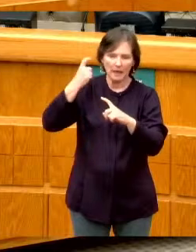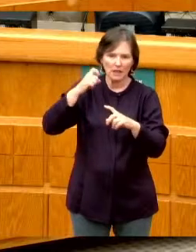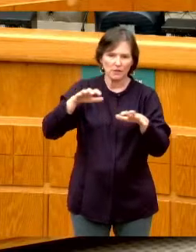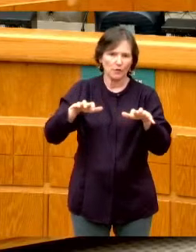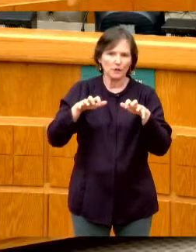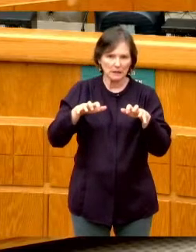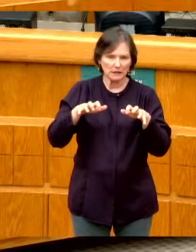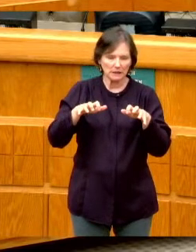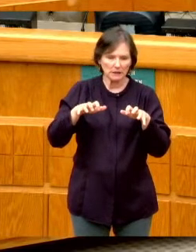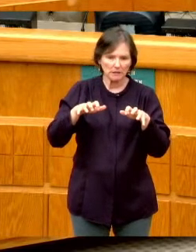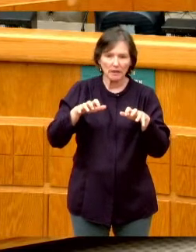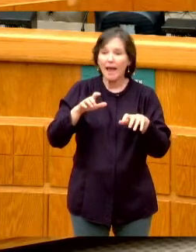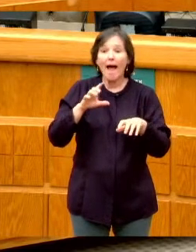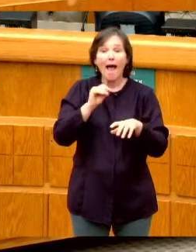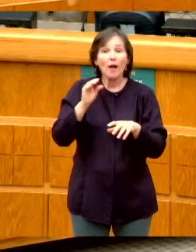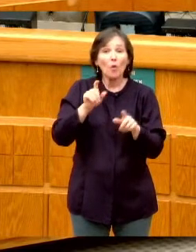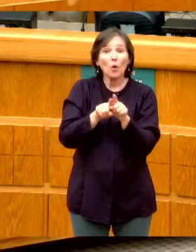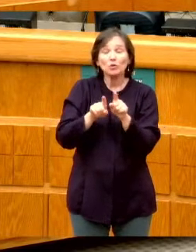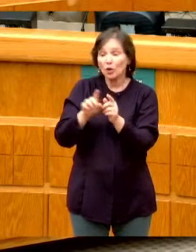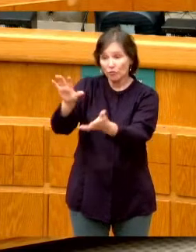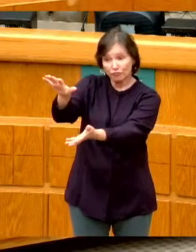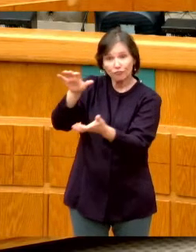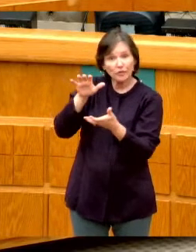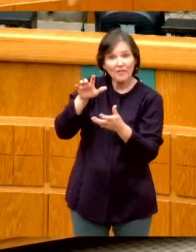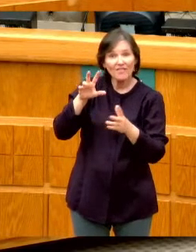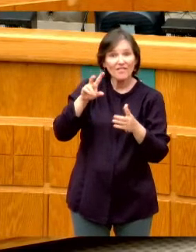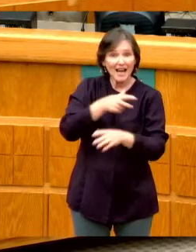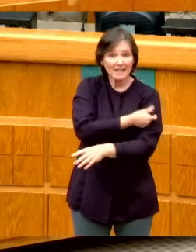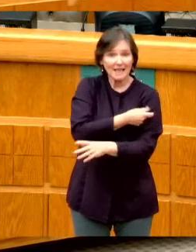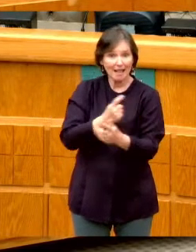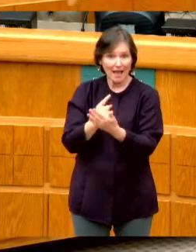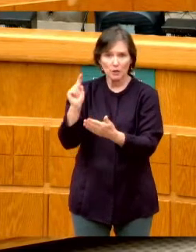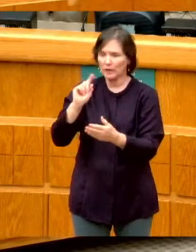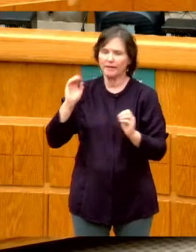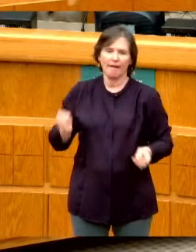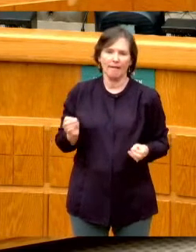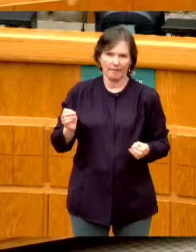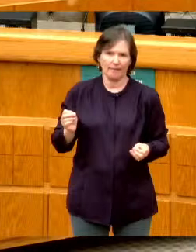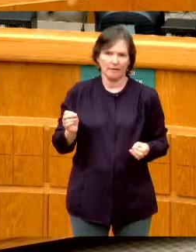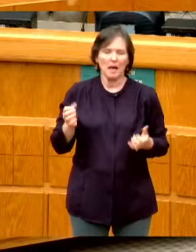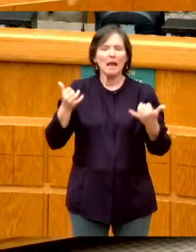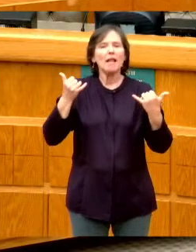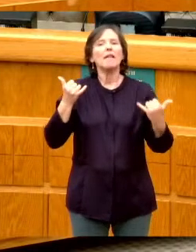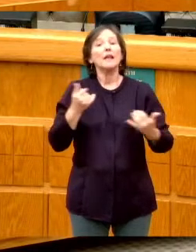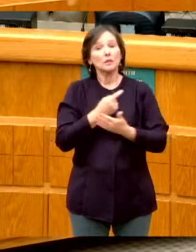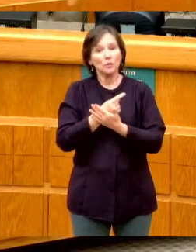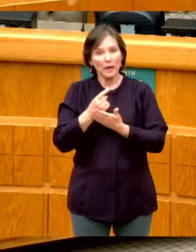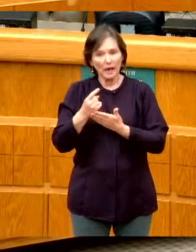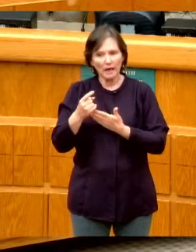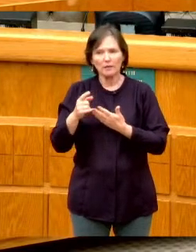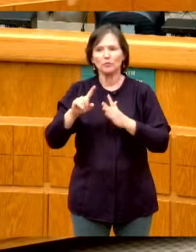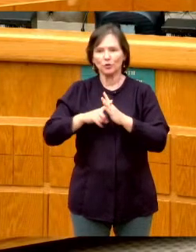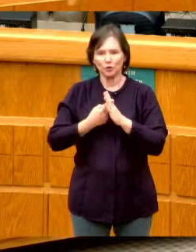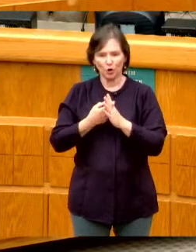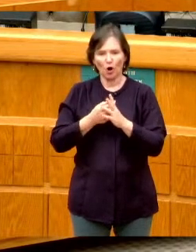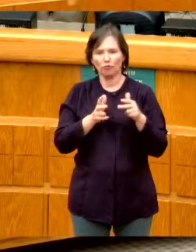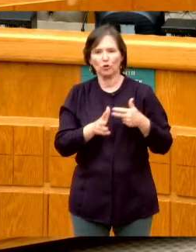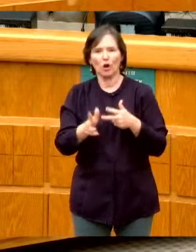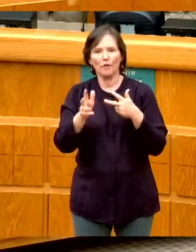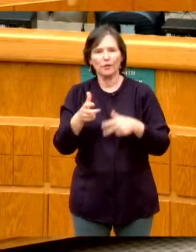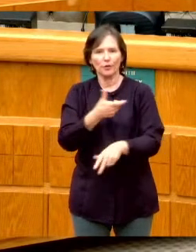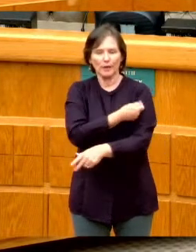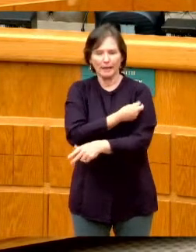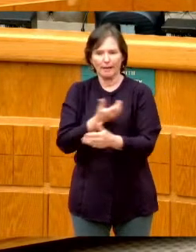were vaccines able to be delivered. This week, the state resumed shipping the COVID-19 vaccine. We received 10,000